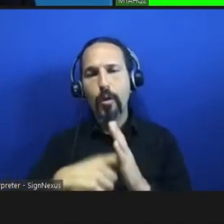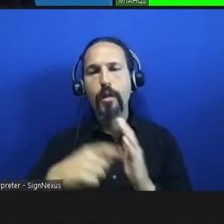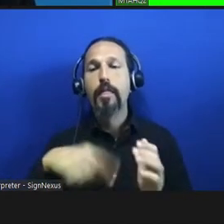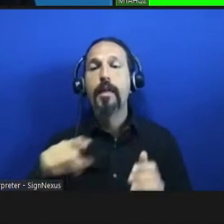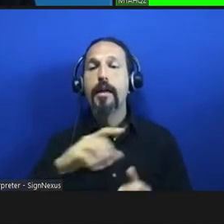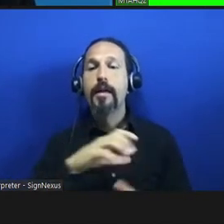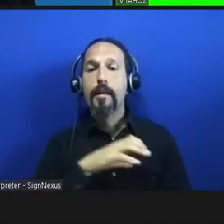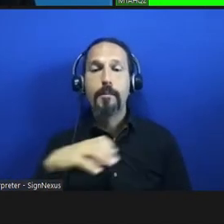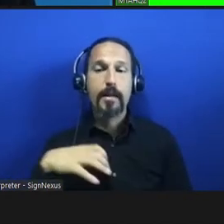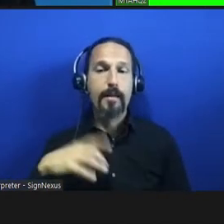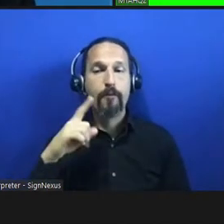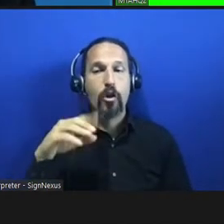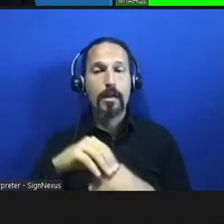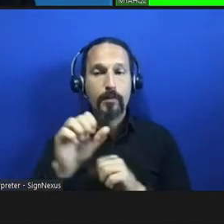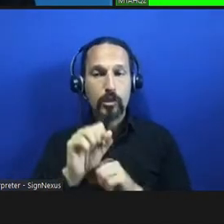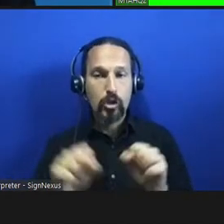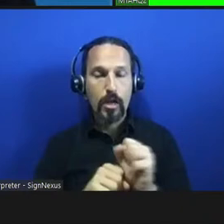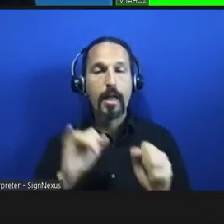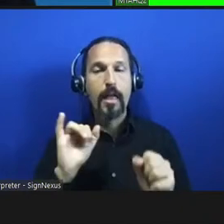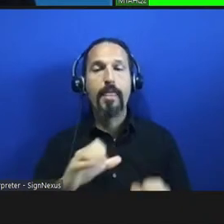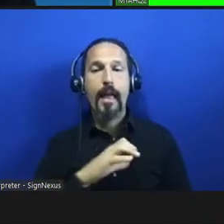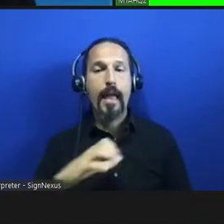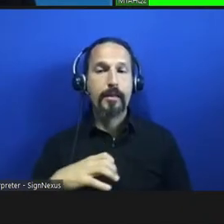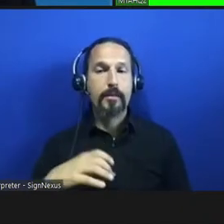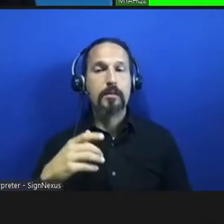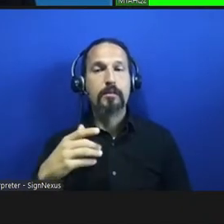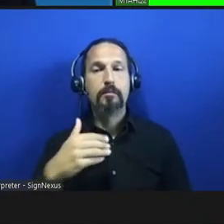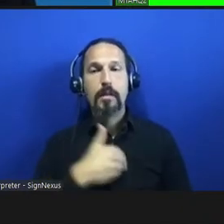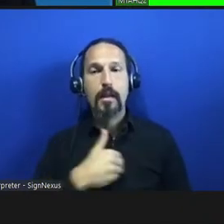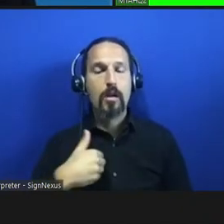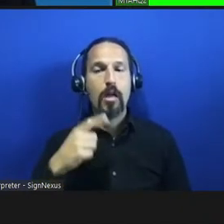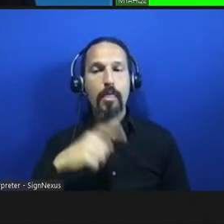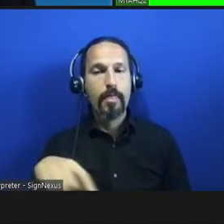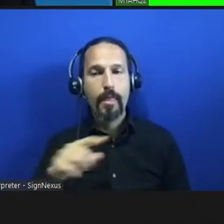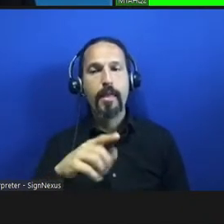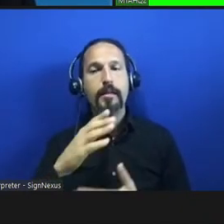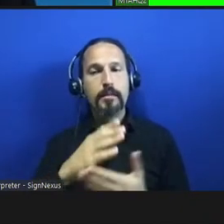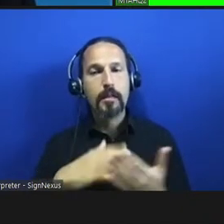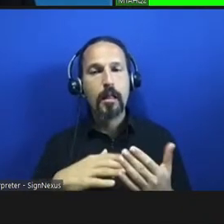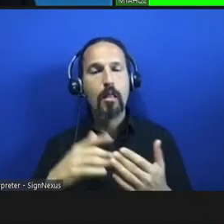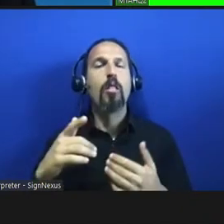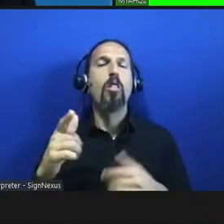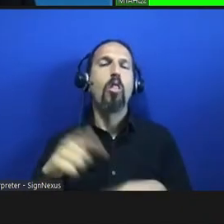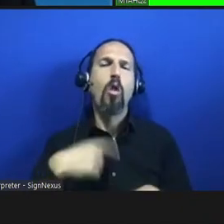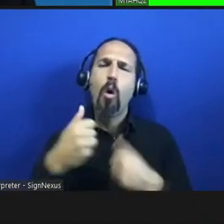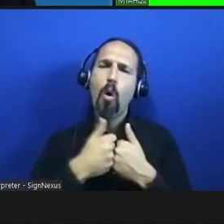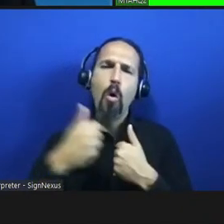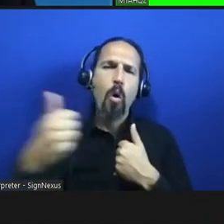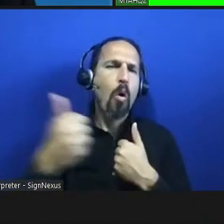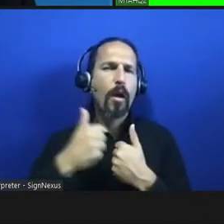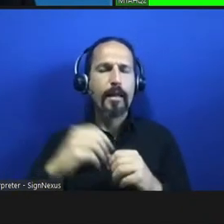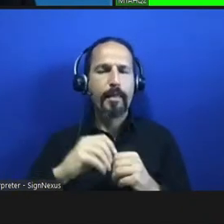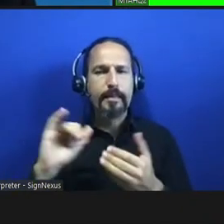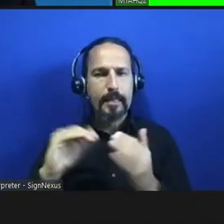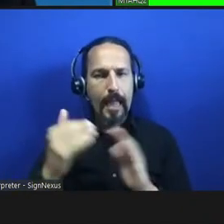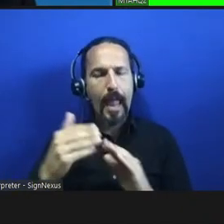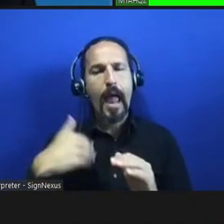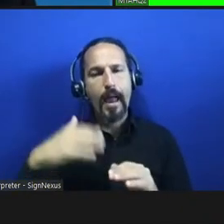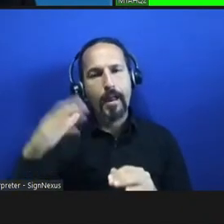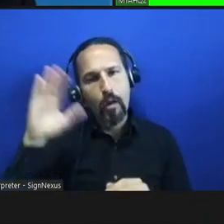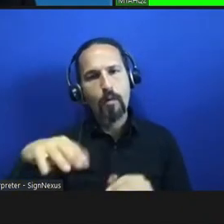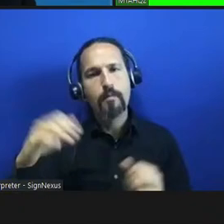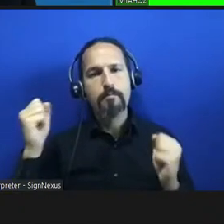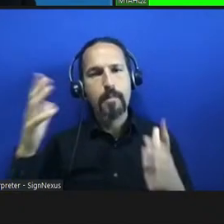Transportation infrastructure and as a council member whose constituents have some of the longest commutes in the city I know firsthand